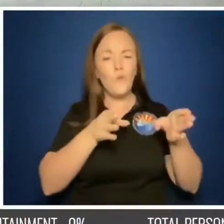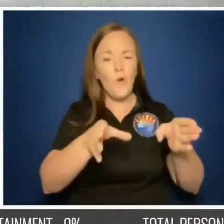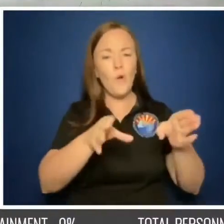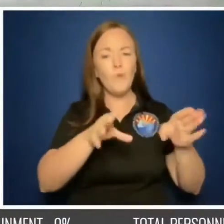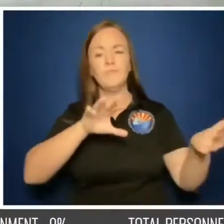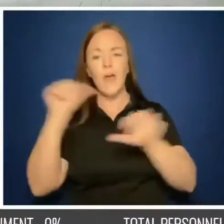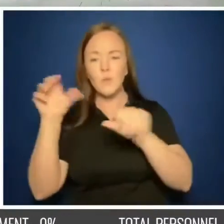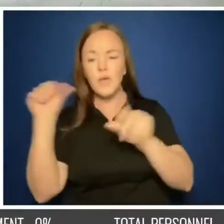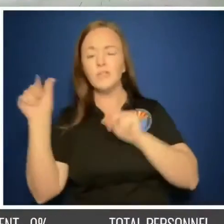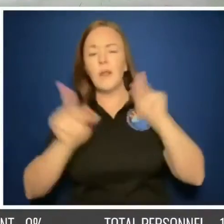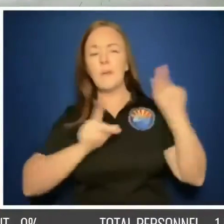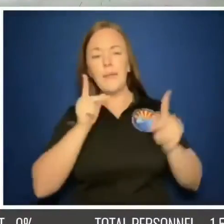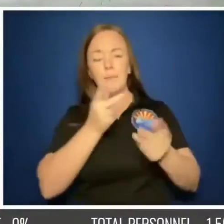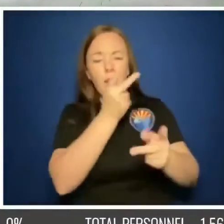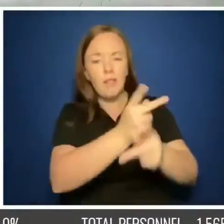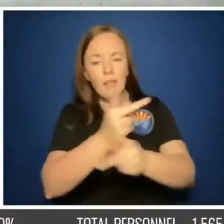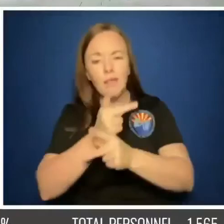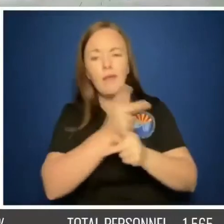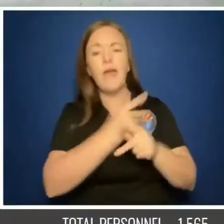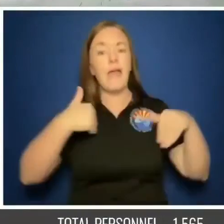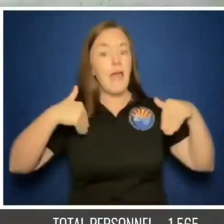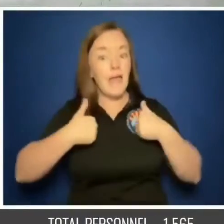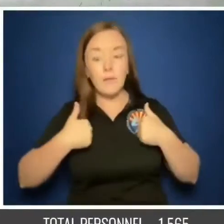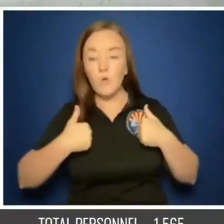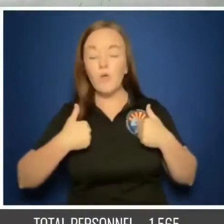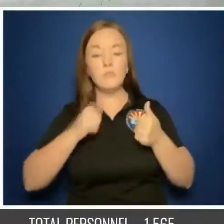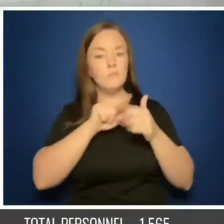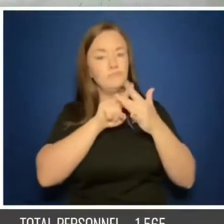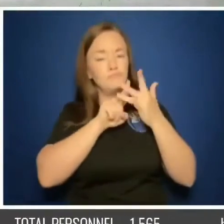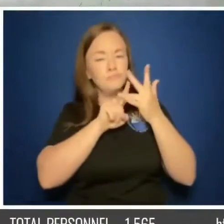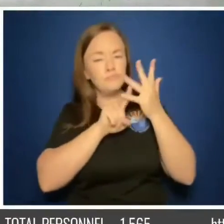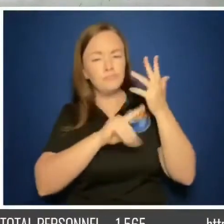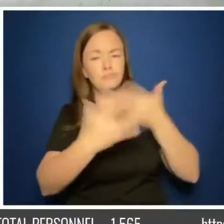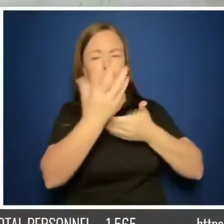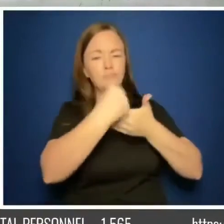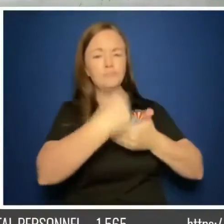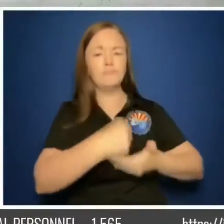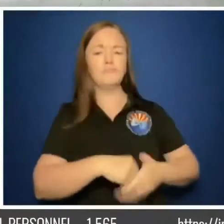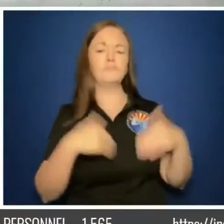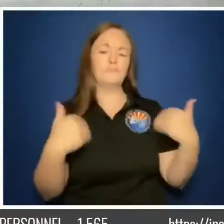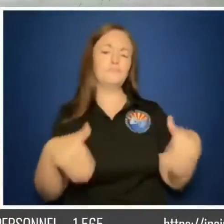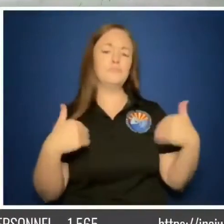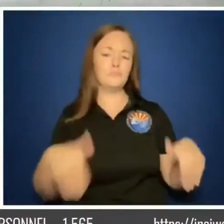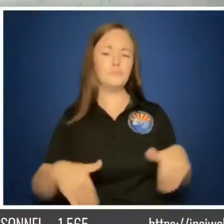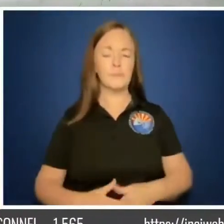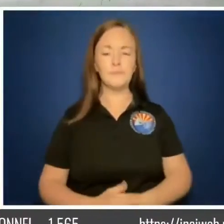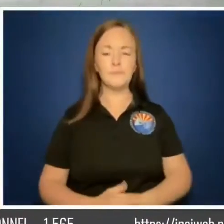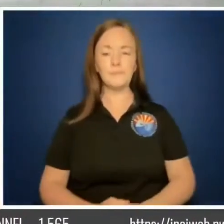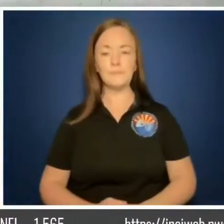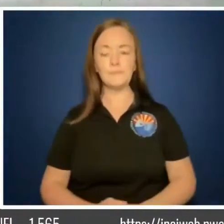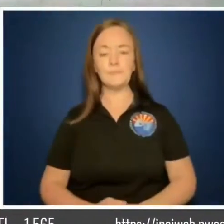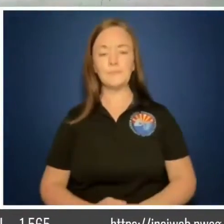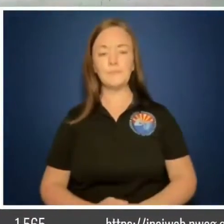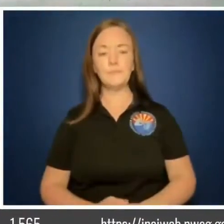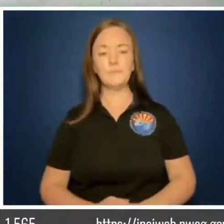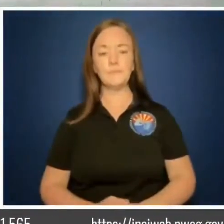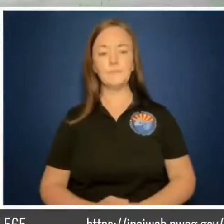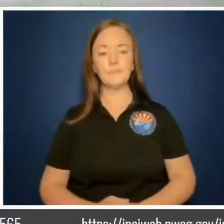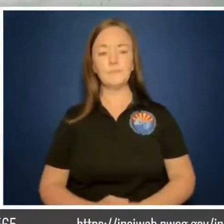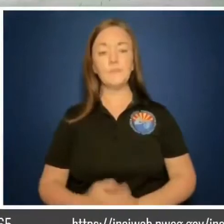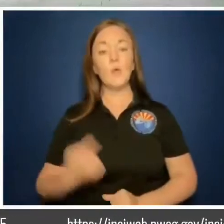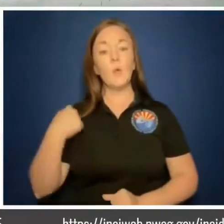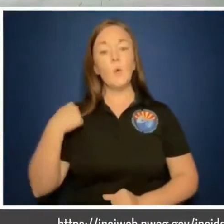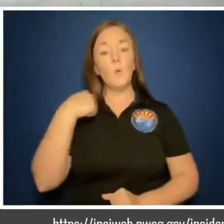and animals and all kinds of things that happen in calamity. So we were introduced as the